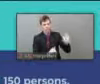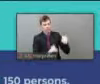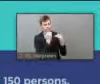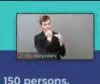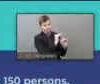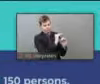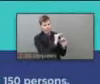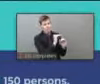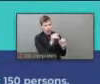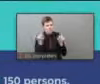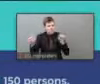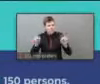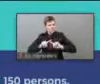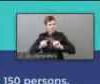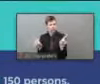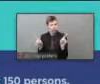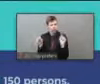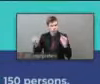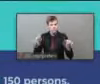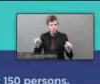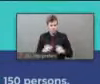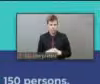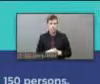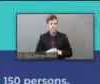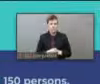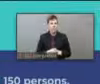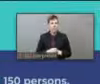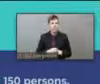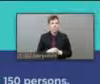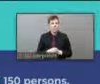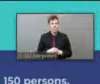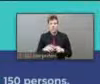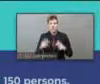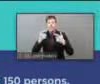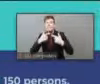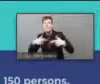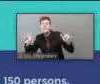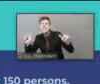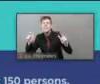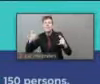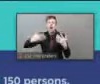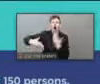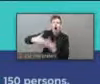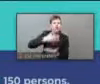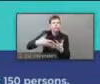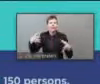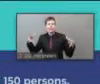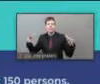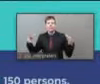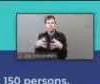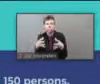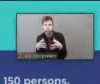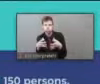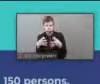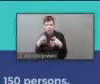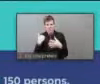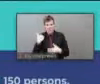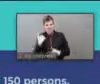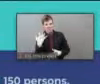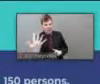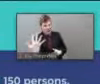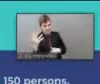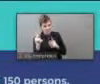limits. In red, we're at 5, 150 persons, 200 vehicles,